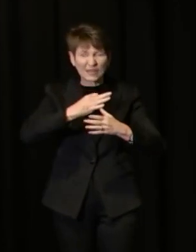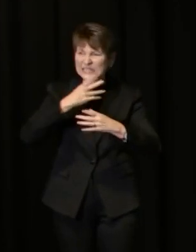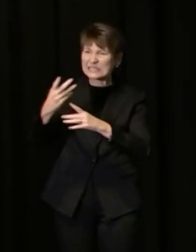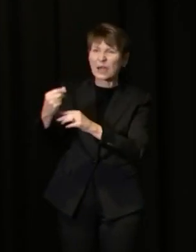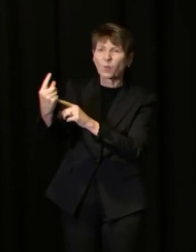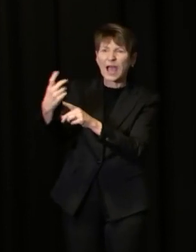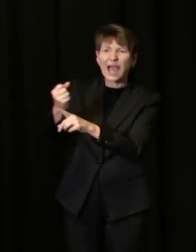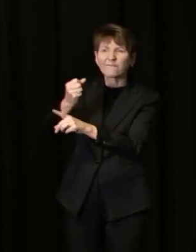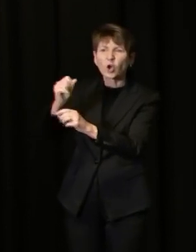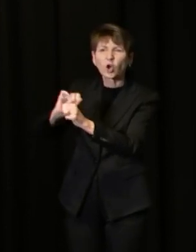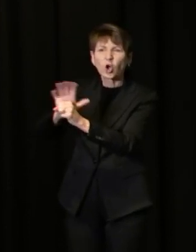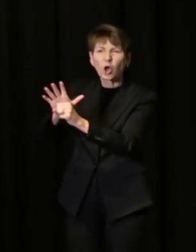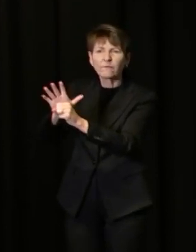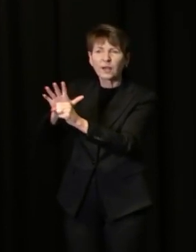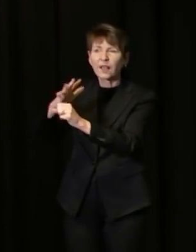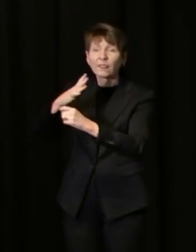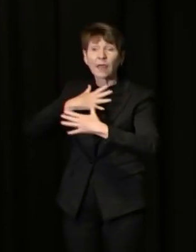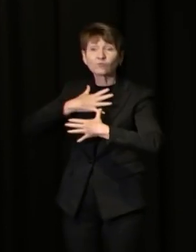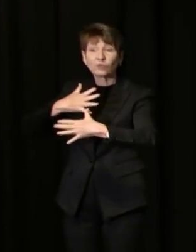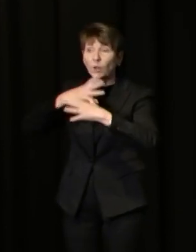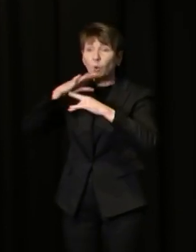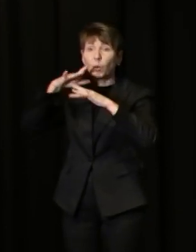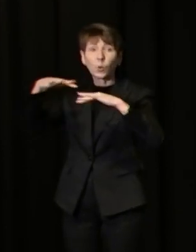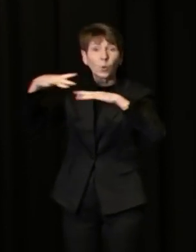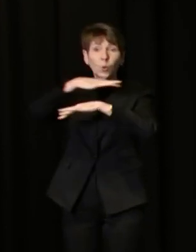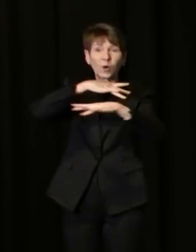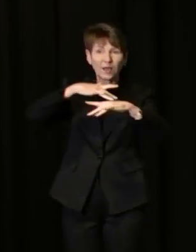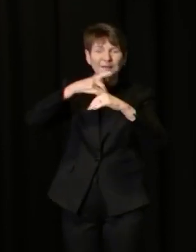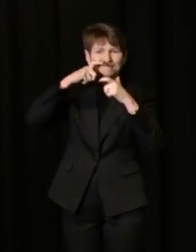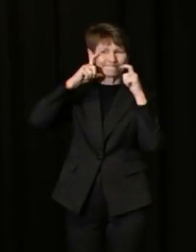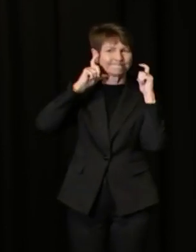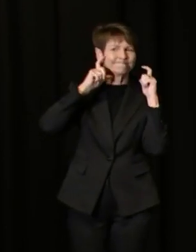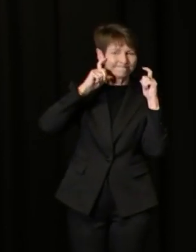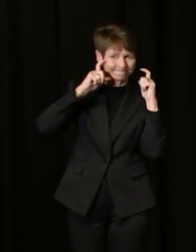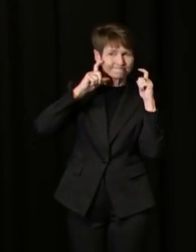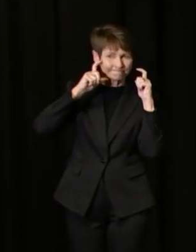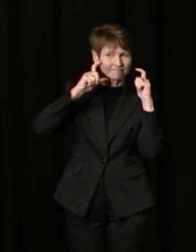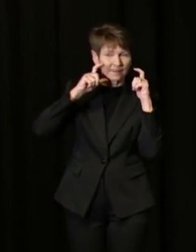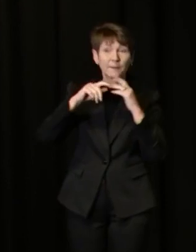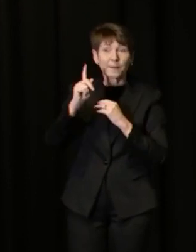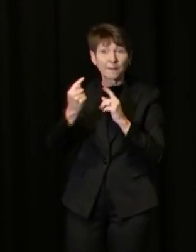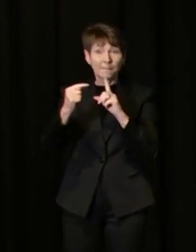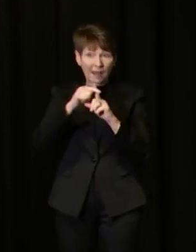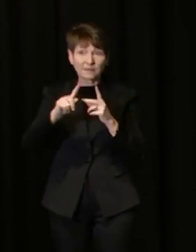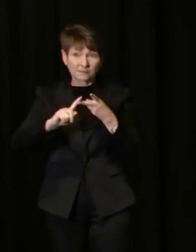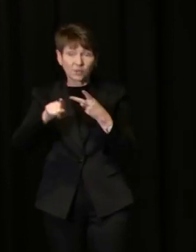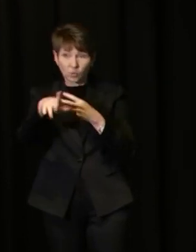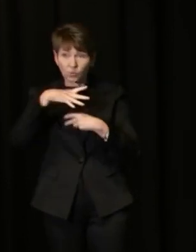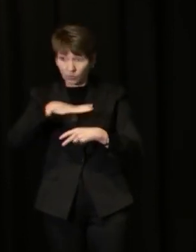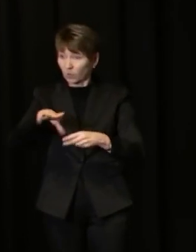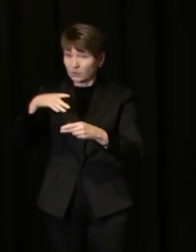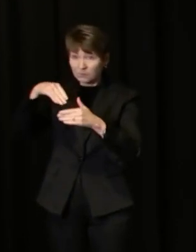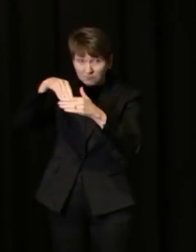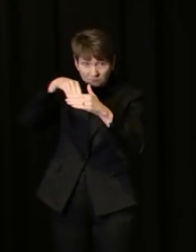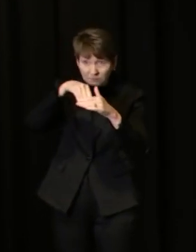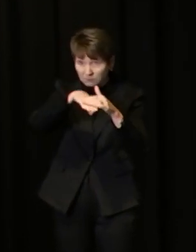only if you have had 2 shots, only if you are fully vaccinated. They are the 2 rules that will be